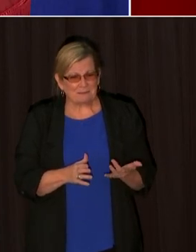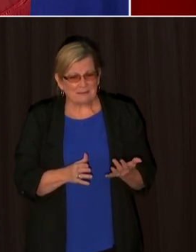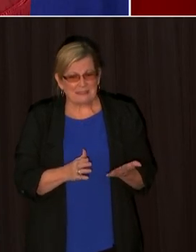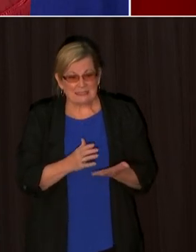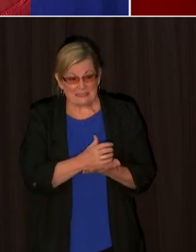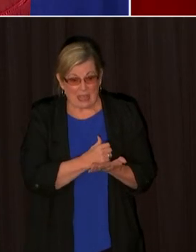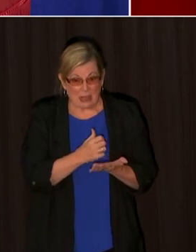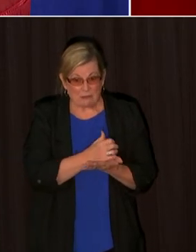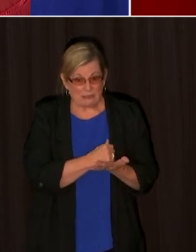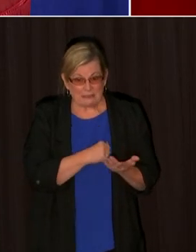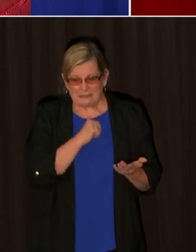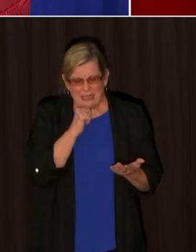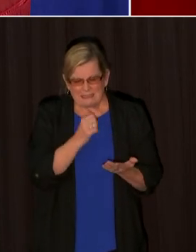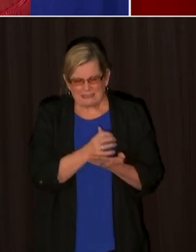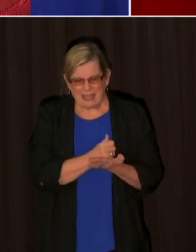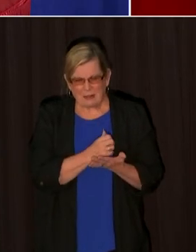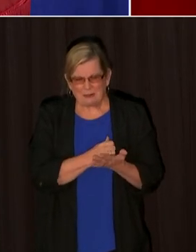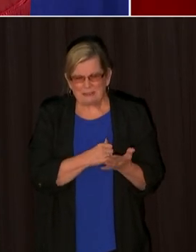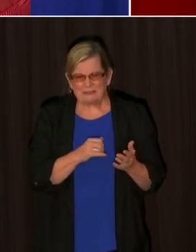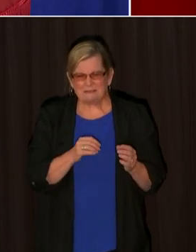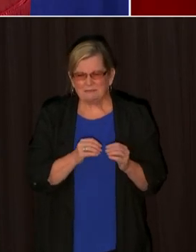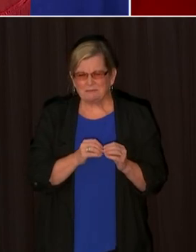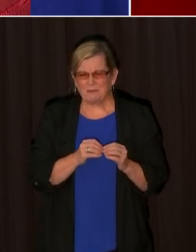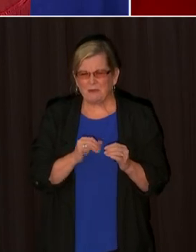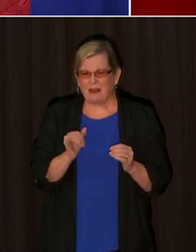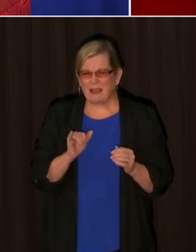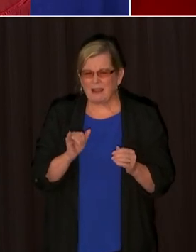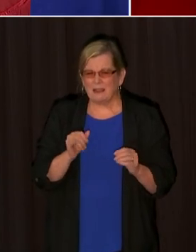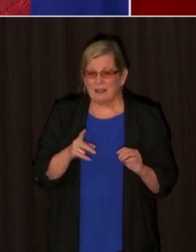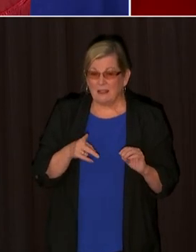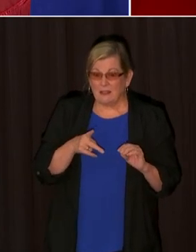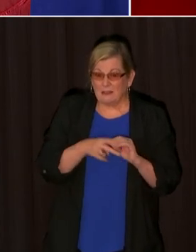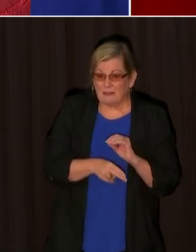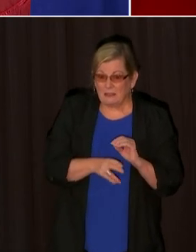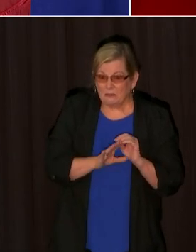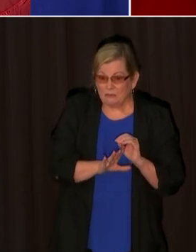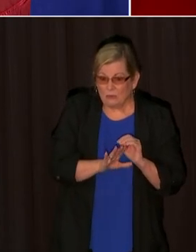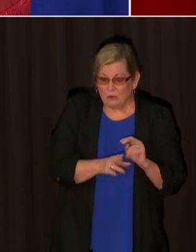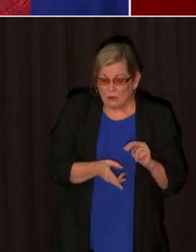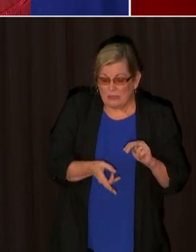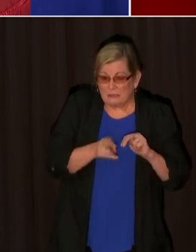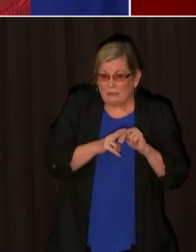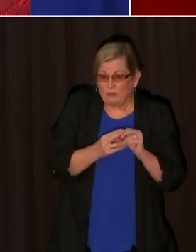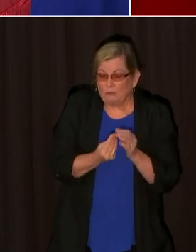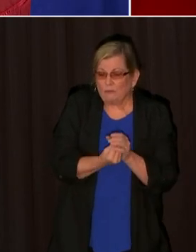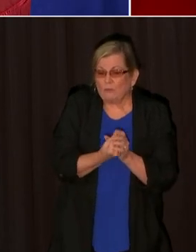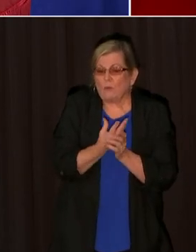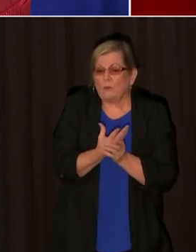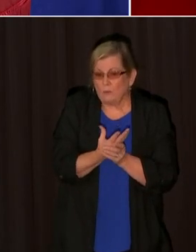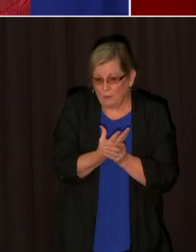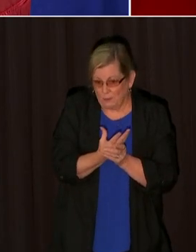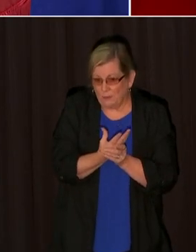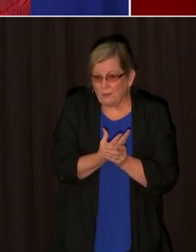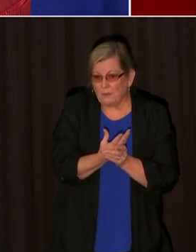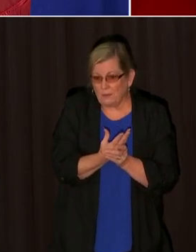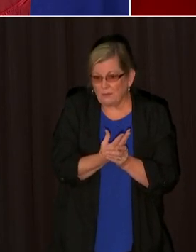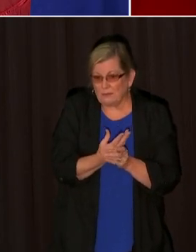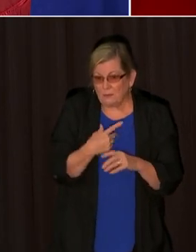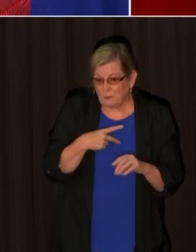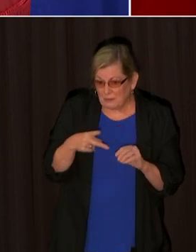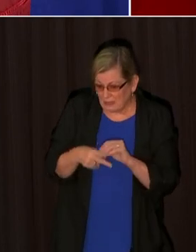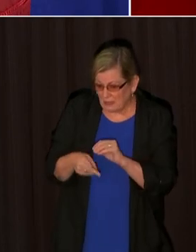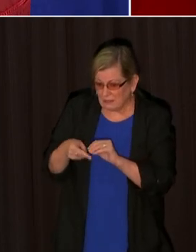salaries, not cutting their salaries, but cutting their growth. And at the same time that we're cutting back on other